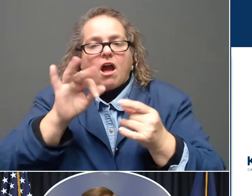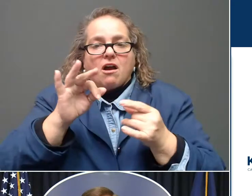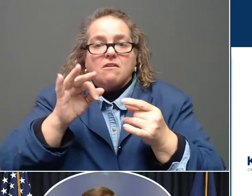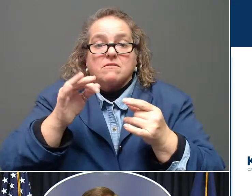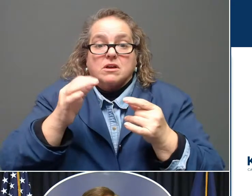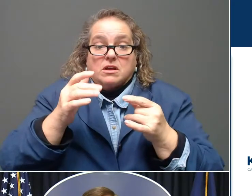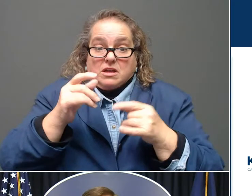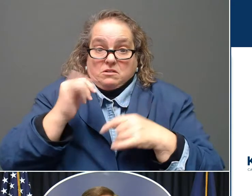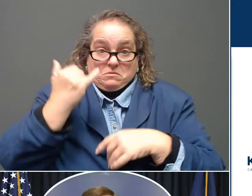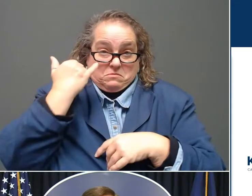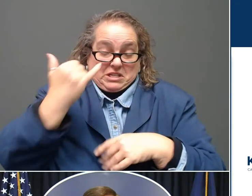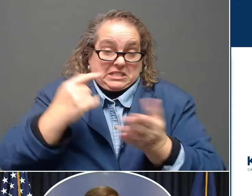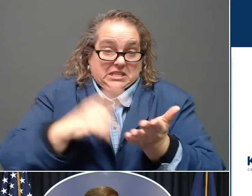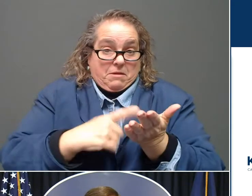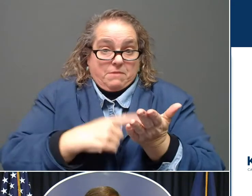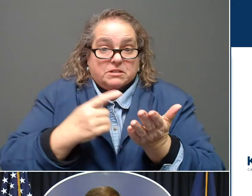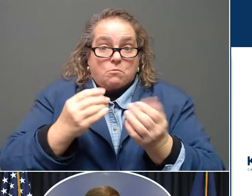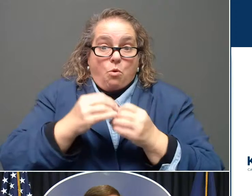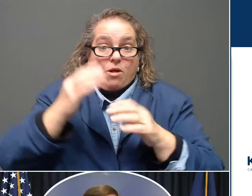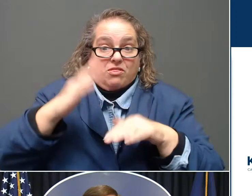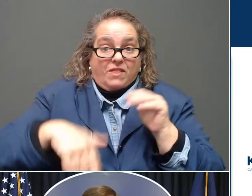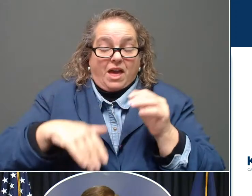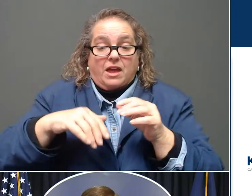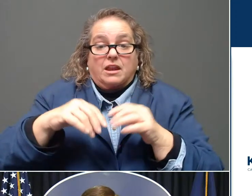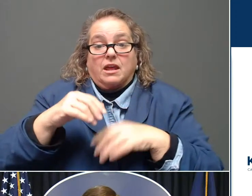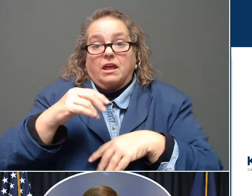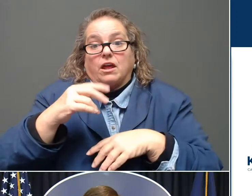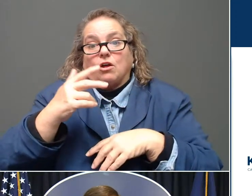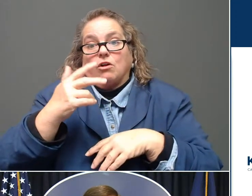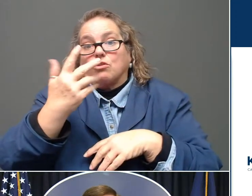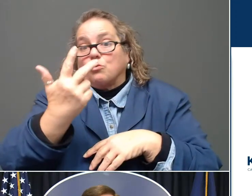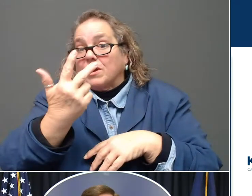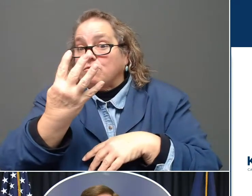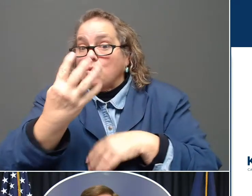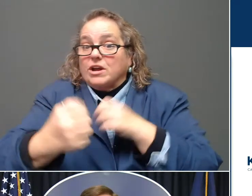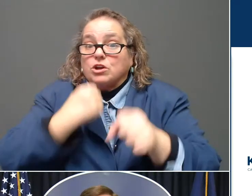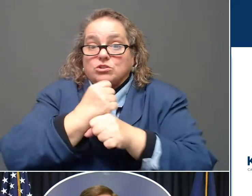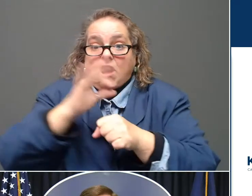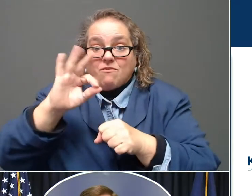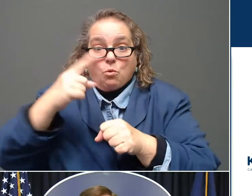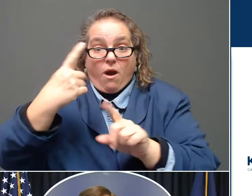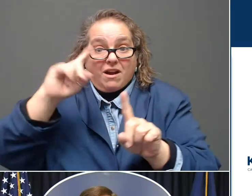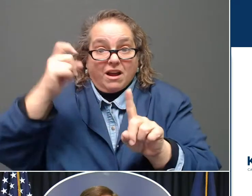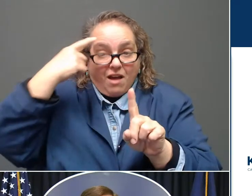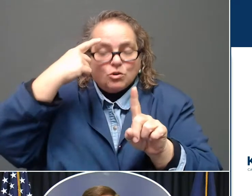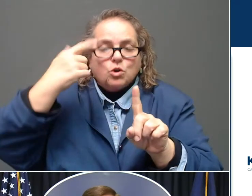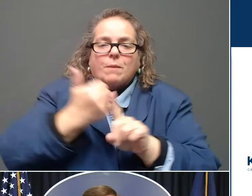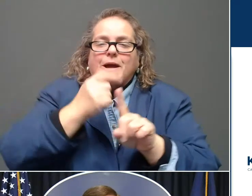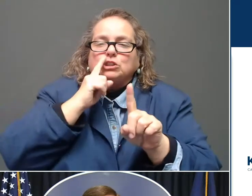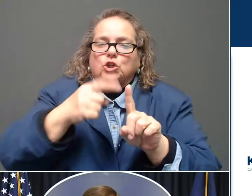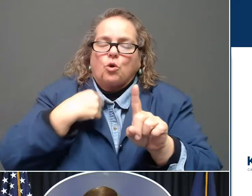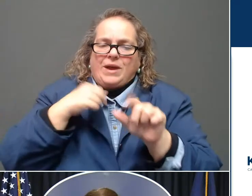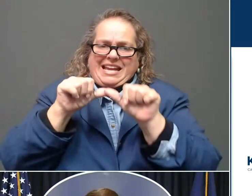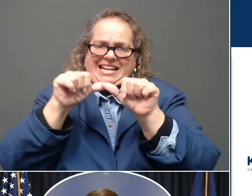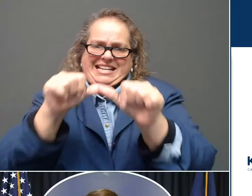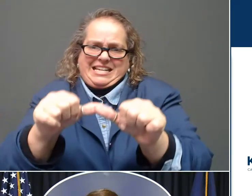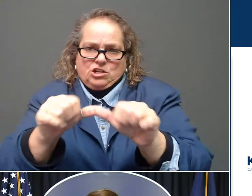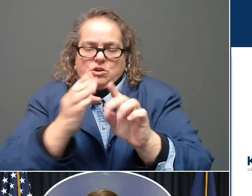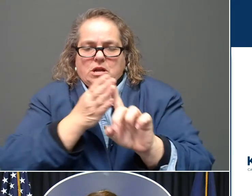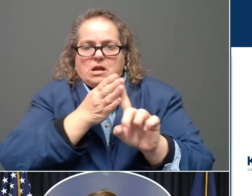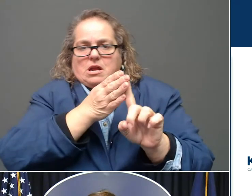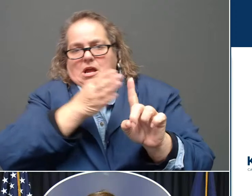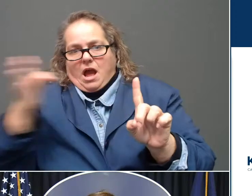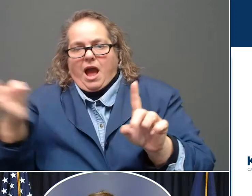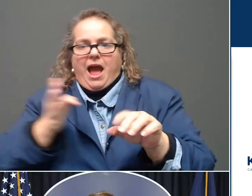sure that our efforts to bring in good jobs from Europe in this instance, I want to make sure it lasts long after I'm